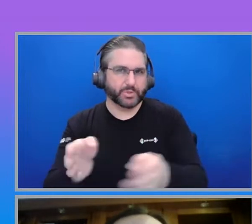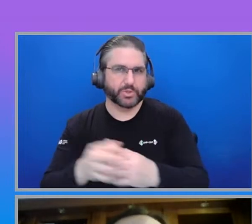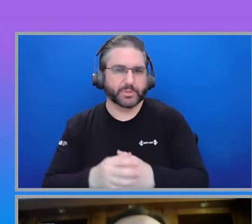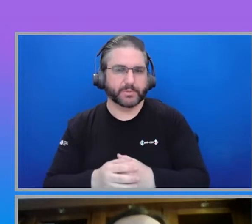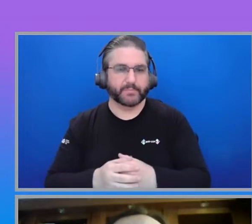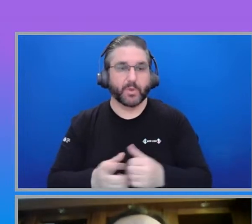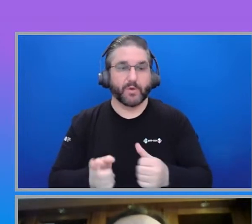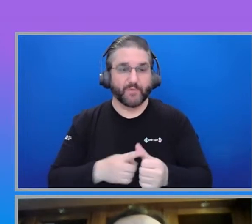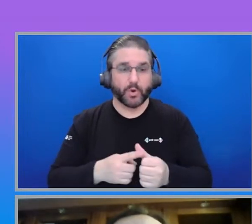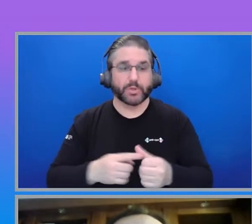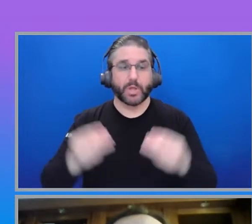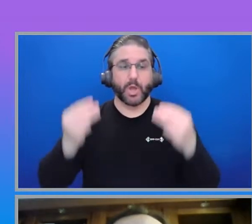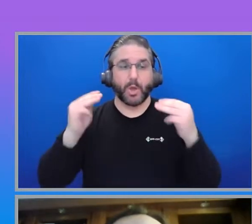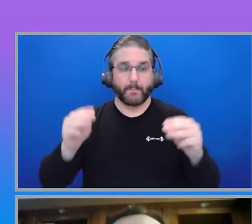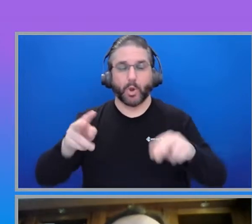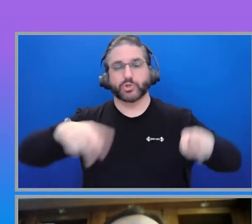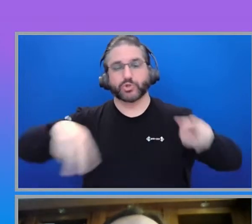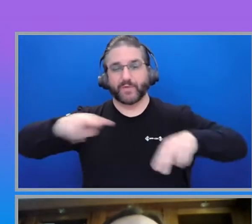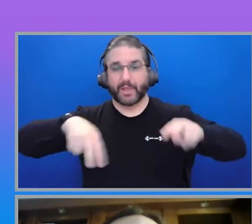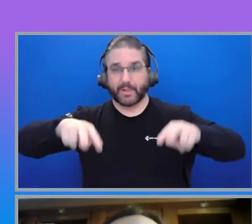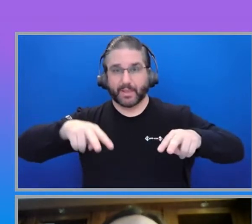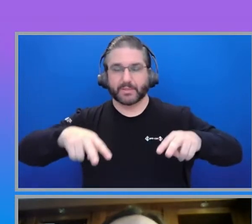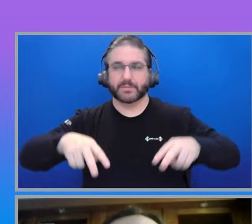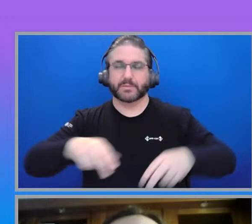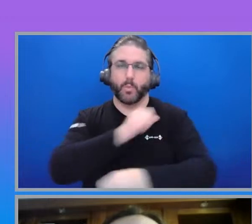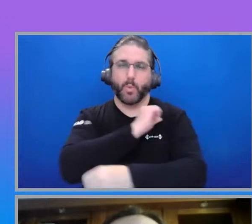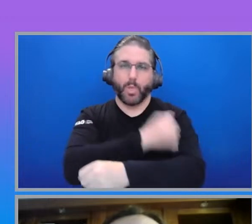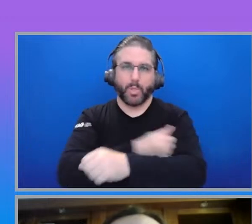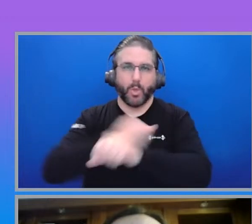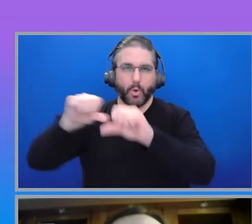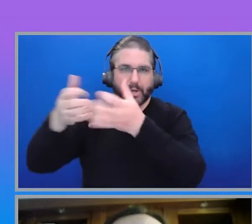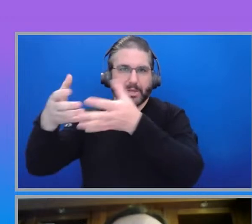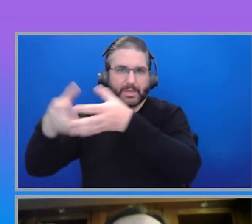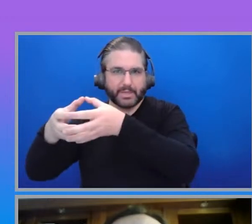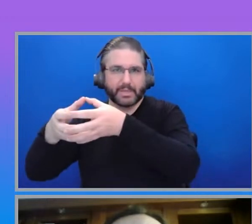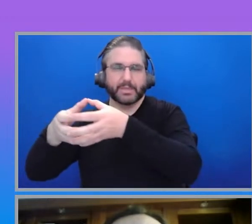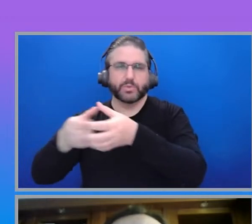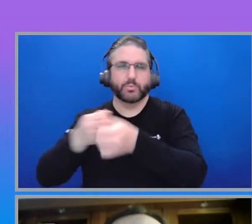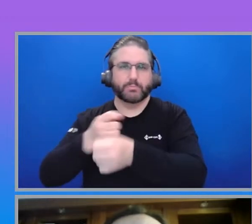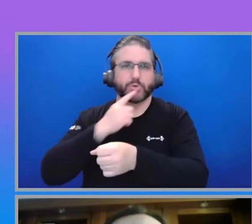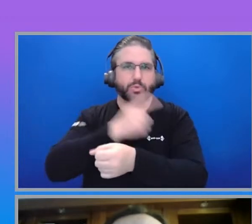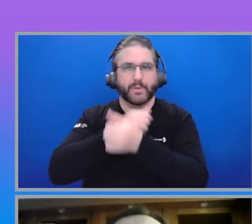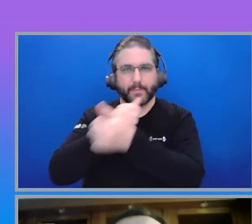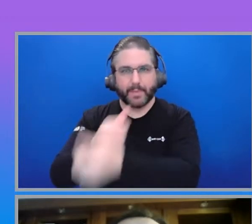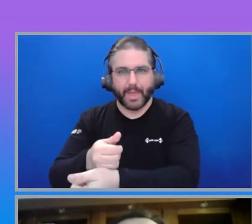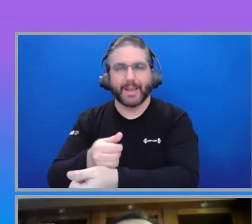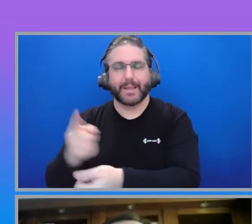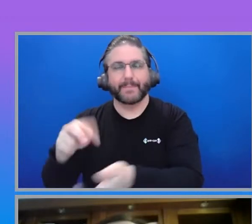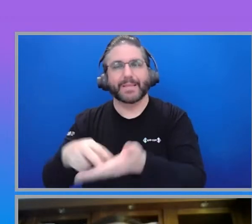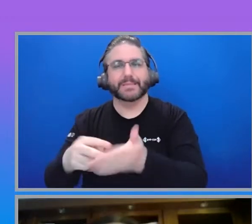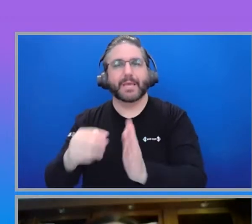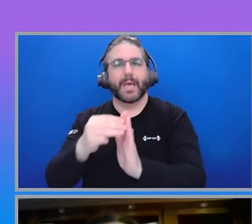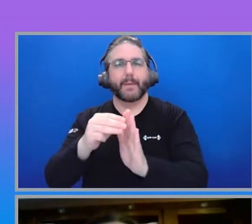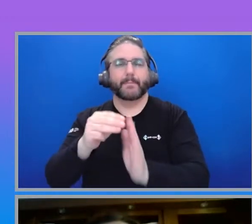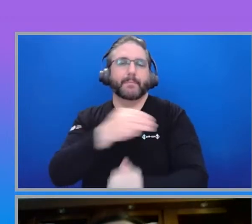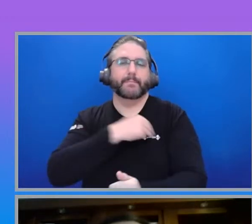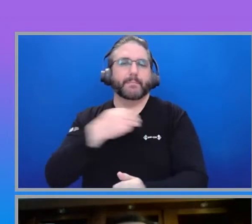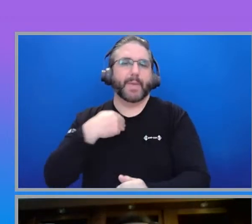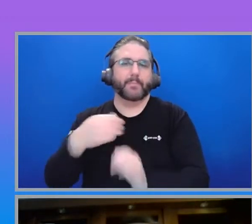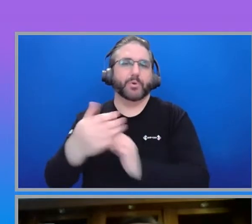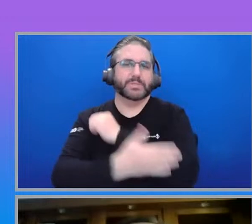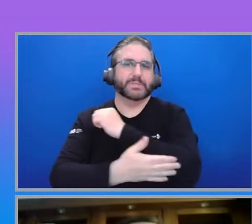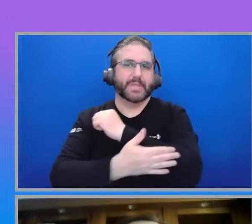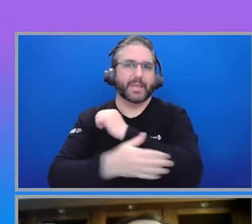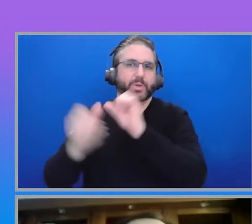surveillance. Authorities and authorities responsible for compliance of services, those are member states' authorities that will need to